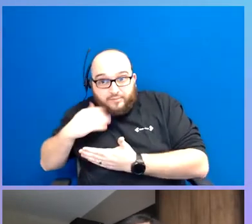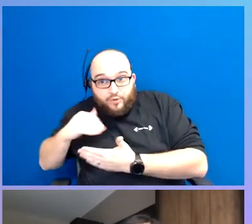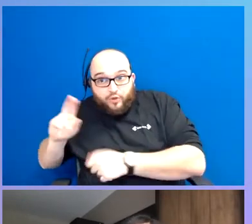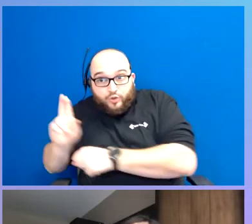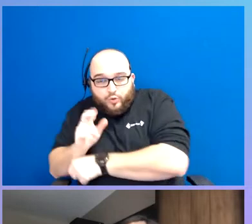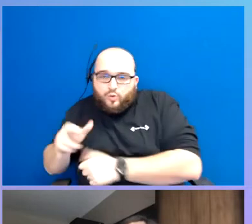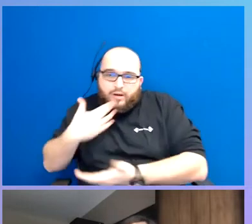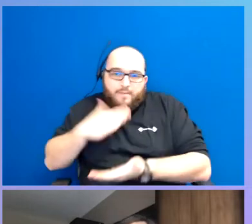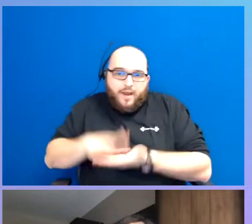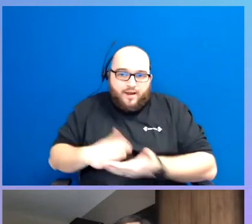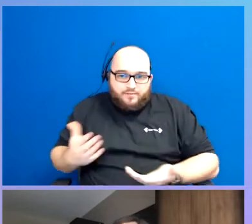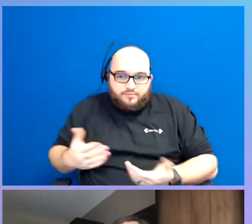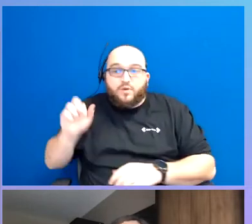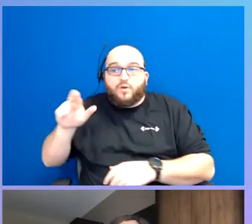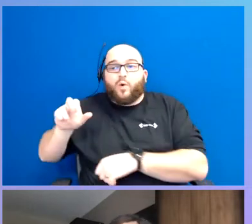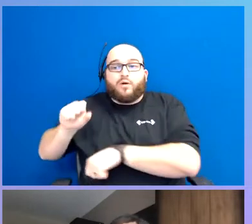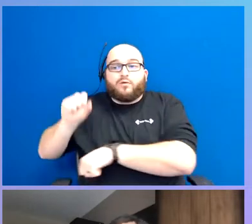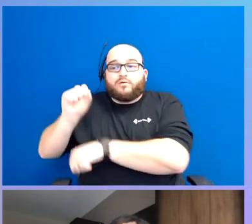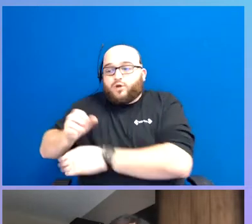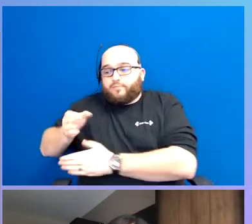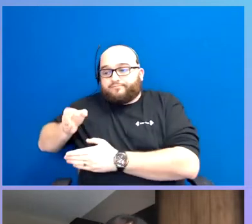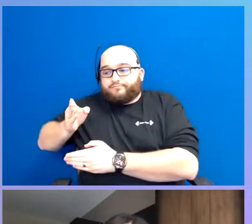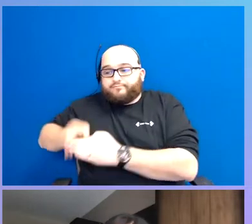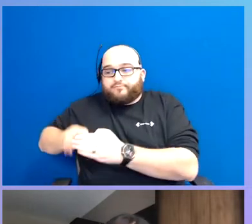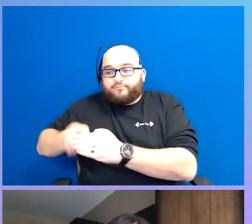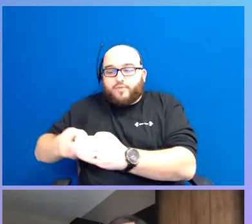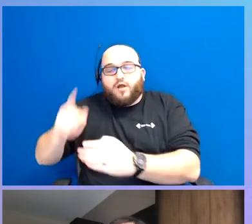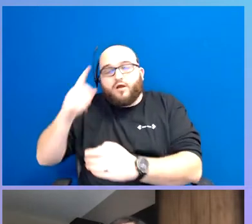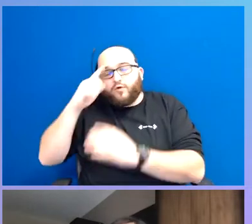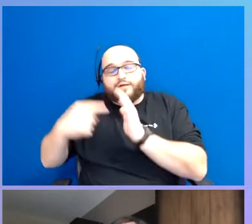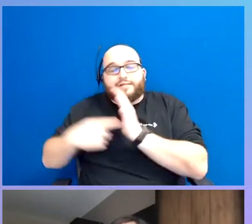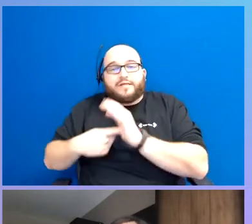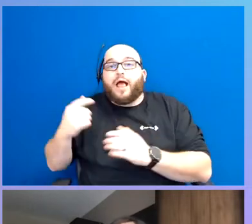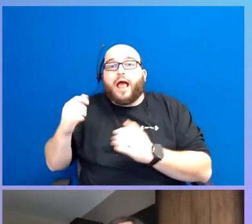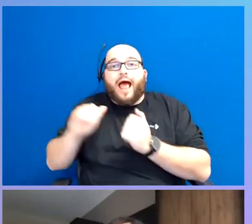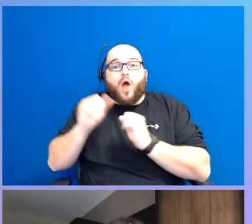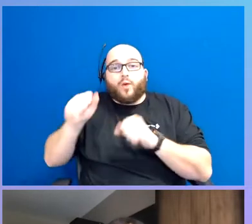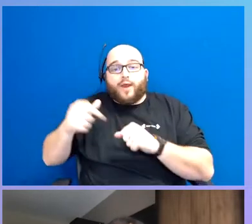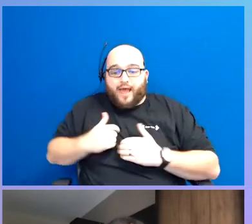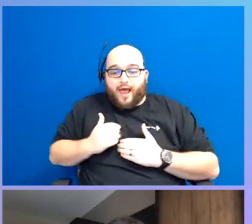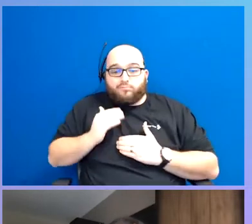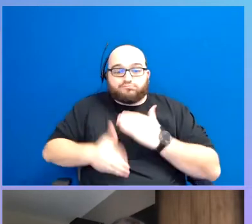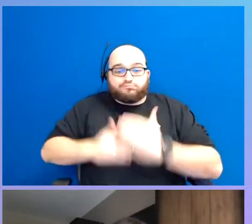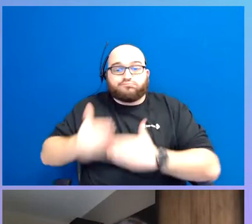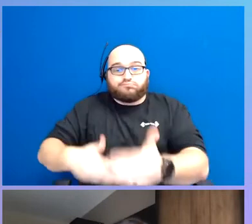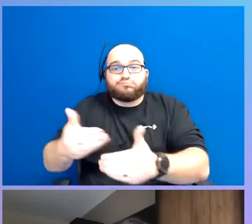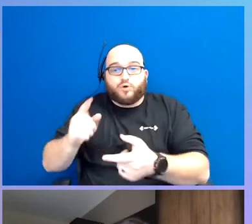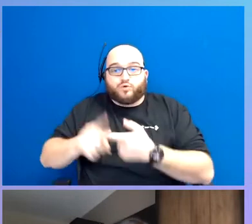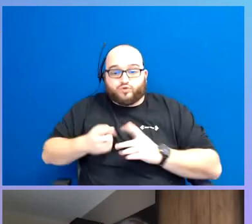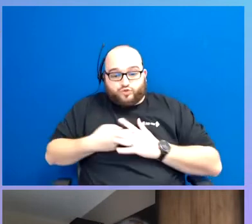completion rates. How easily can someone go through an experience without any barriers?